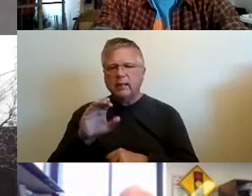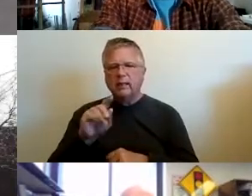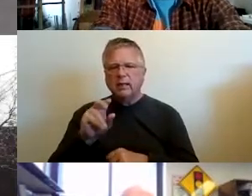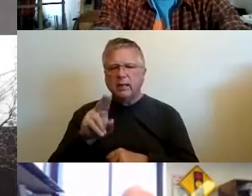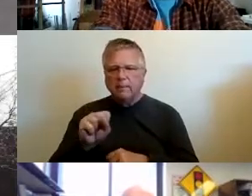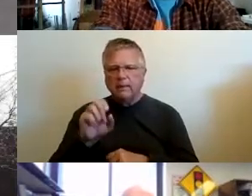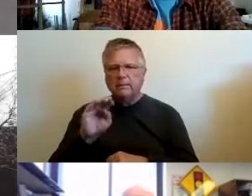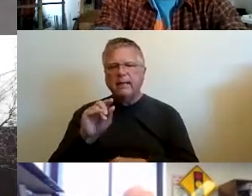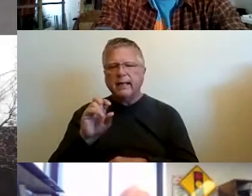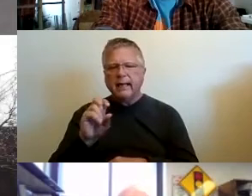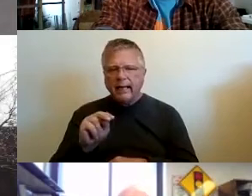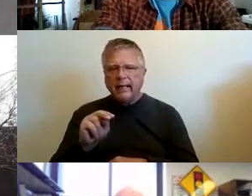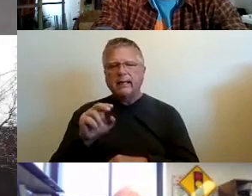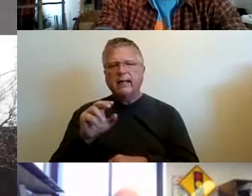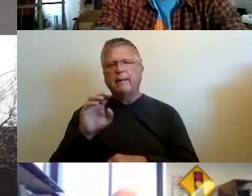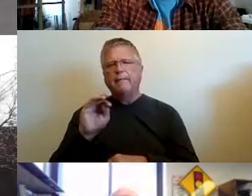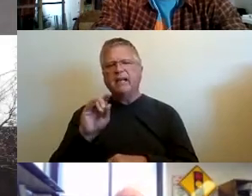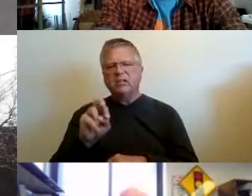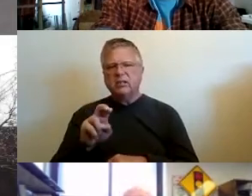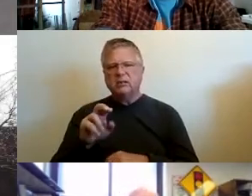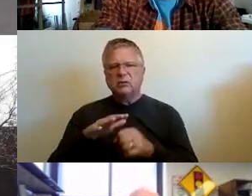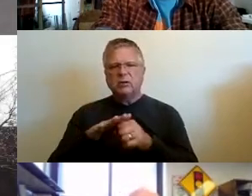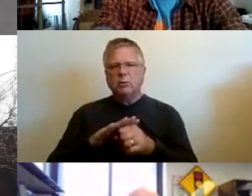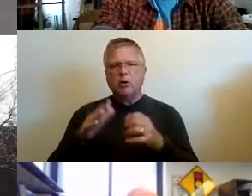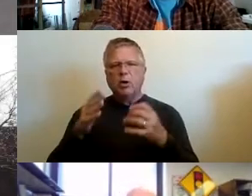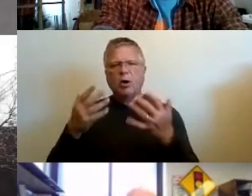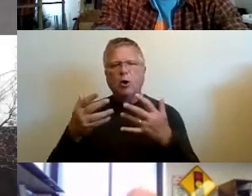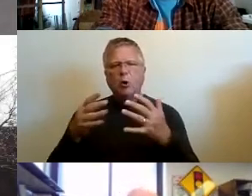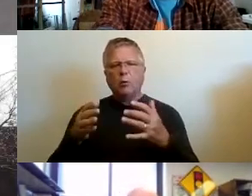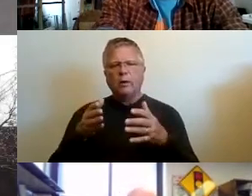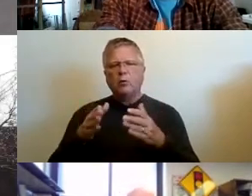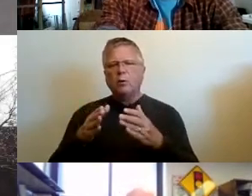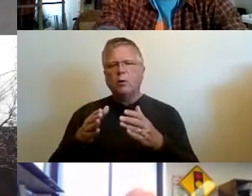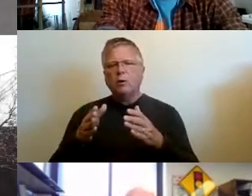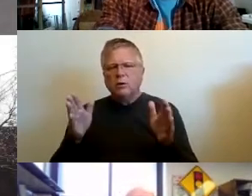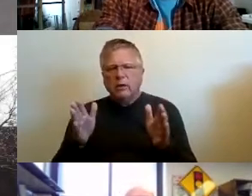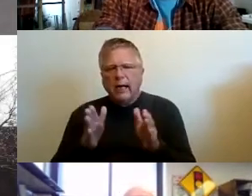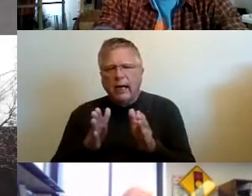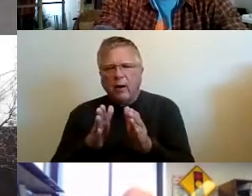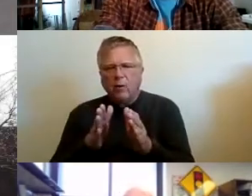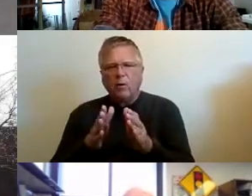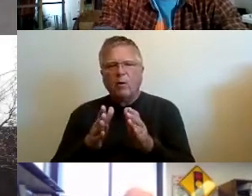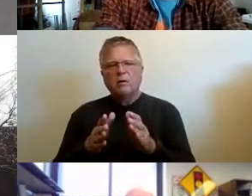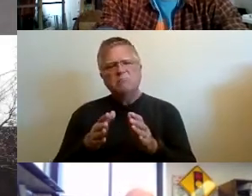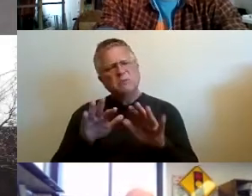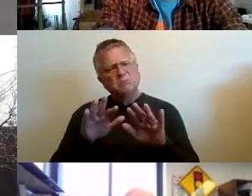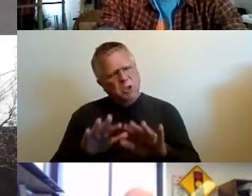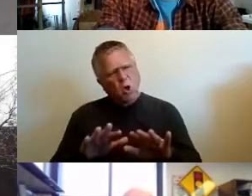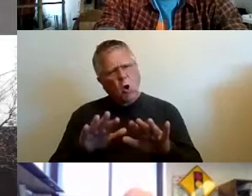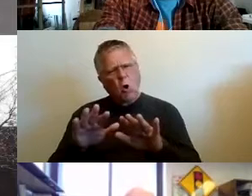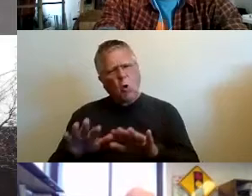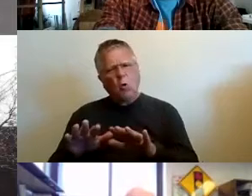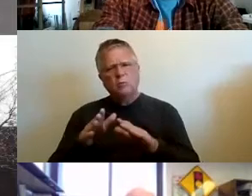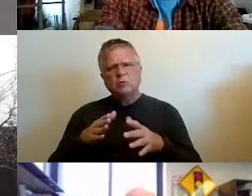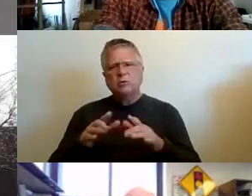in the Manchester neighborhood, these are already relatively narrow, somewhat calm streets, but right now